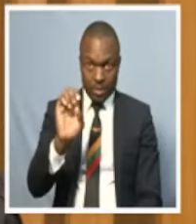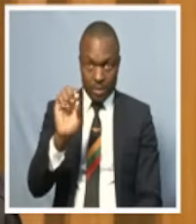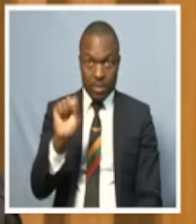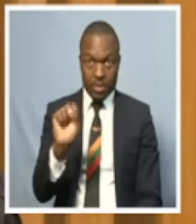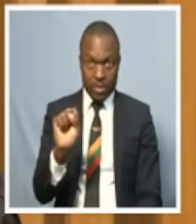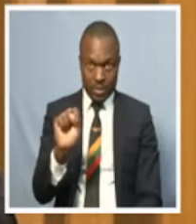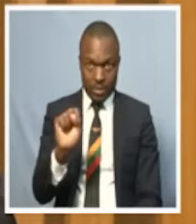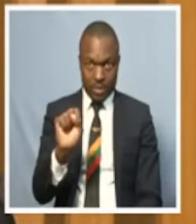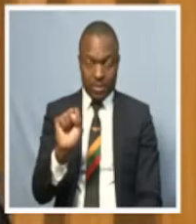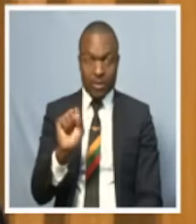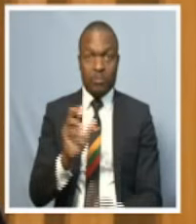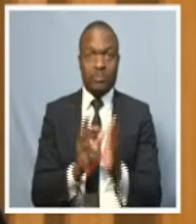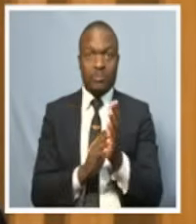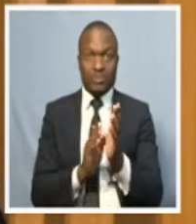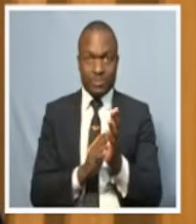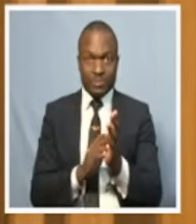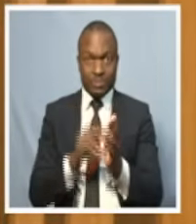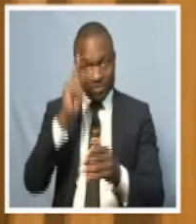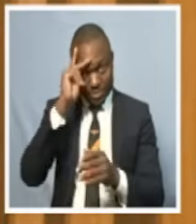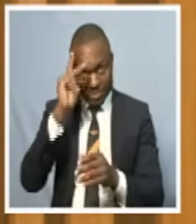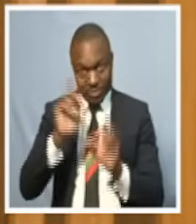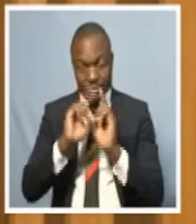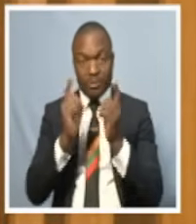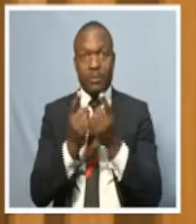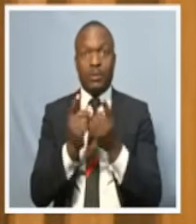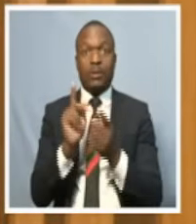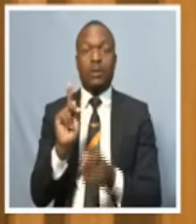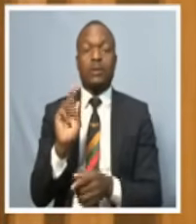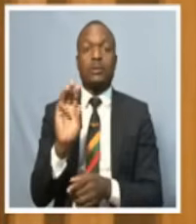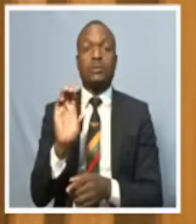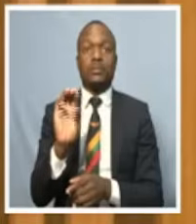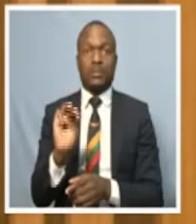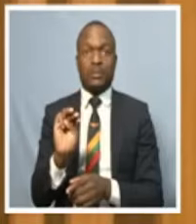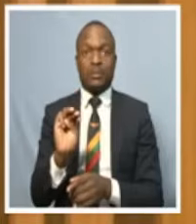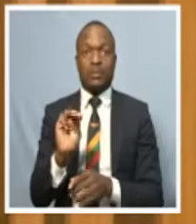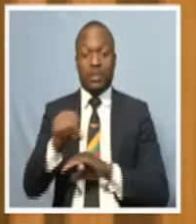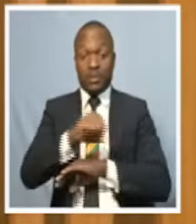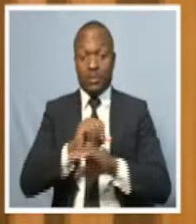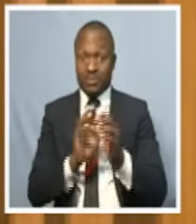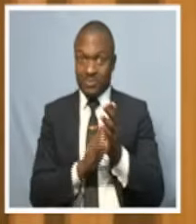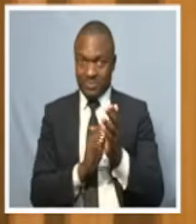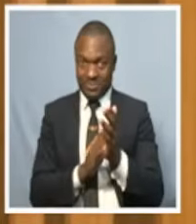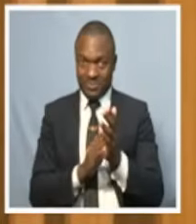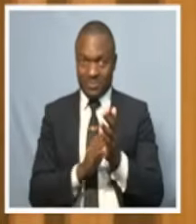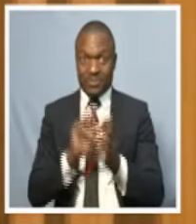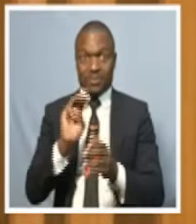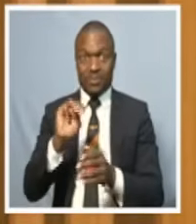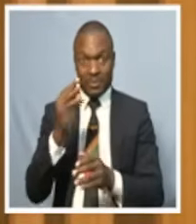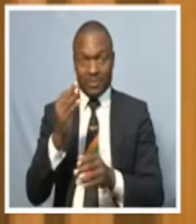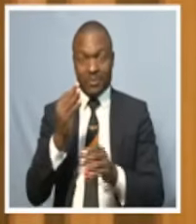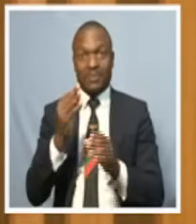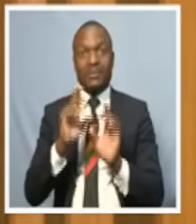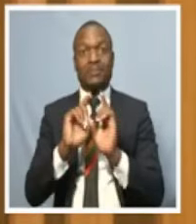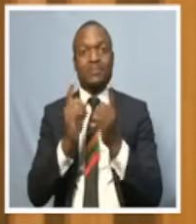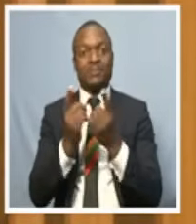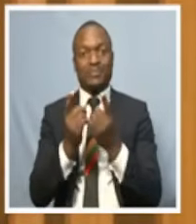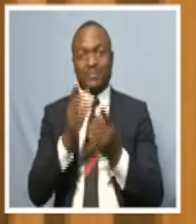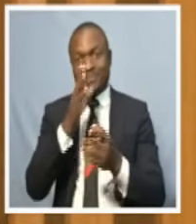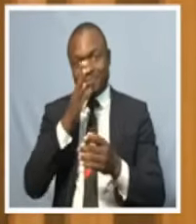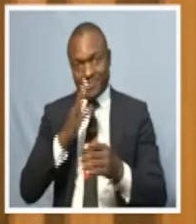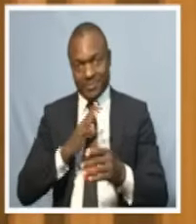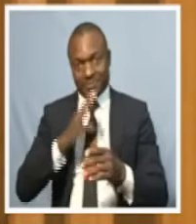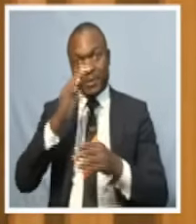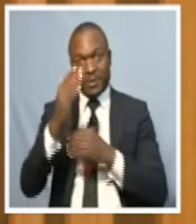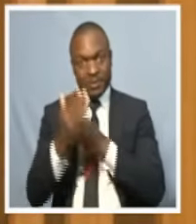District, and MCM Mufulira Secondary School in Mufulira District. Madam First Deputy Speaker, on behalf of the National Assembly of Zambia,